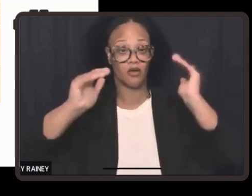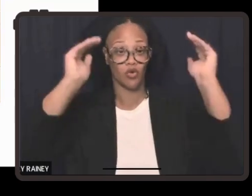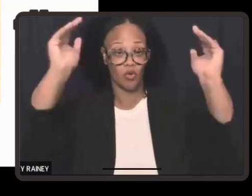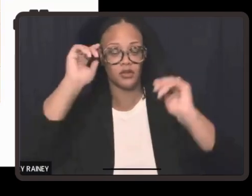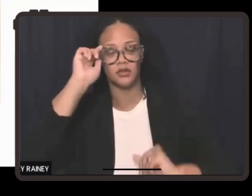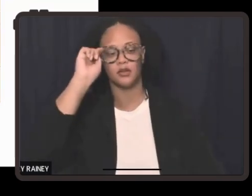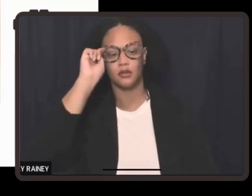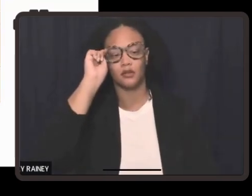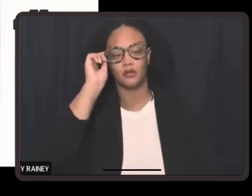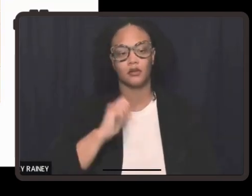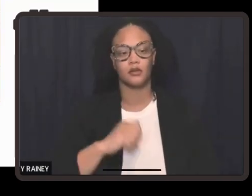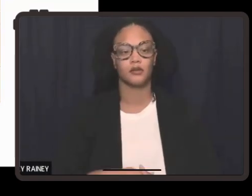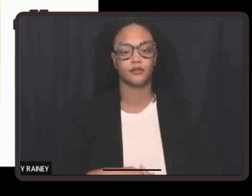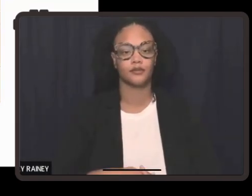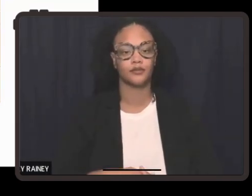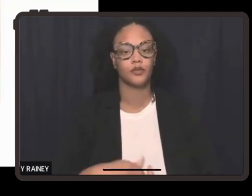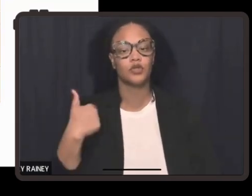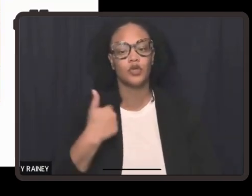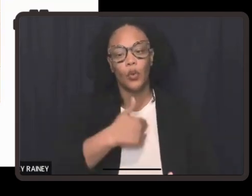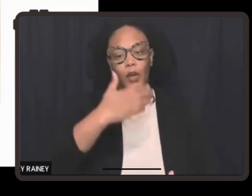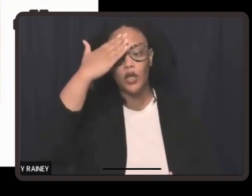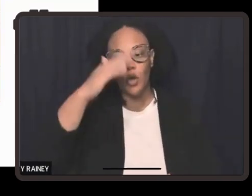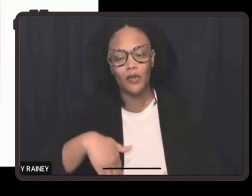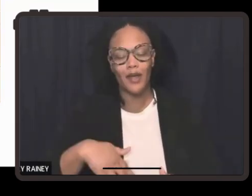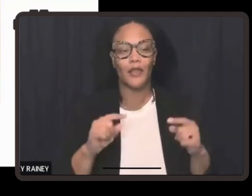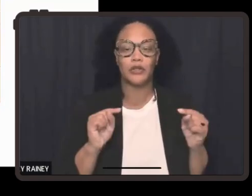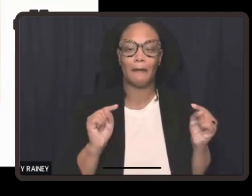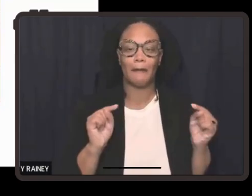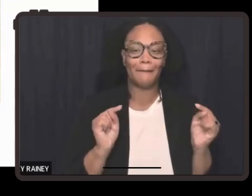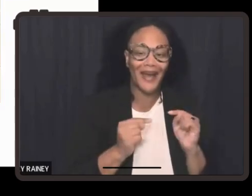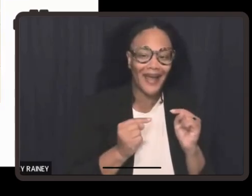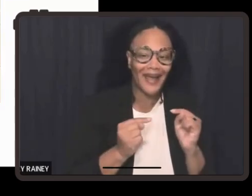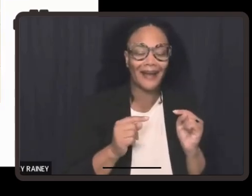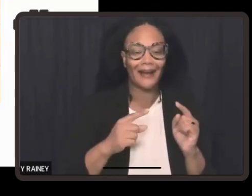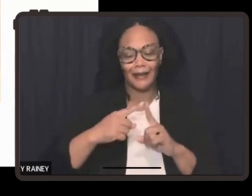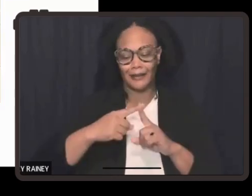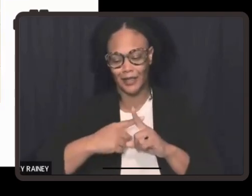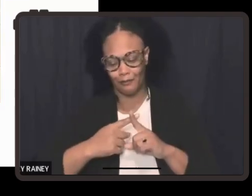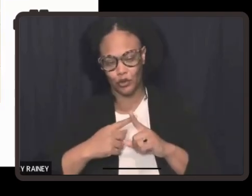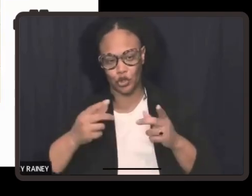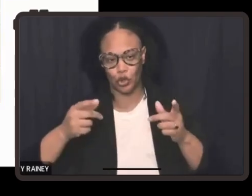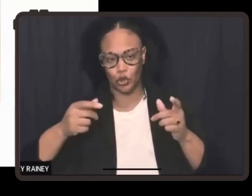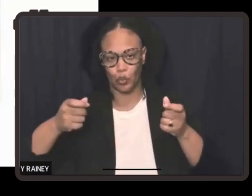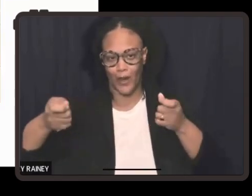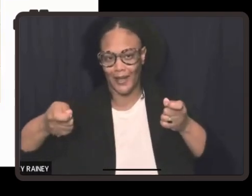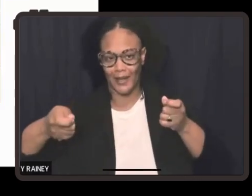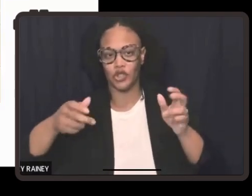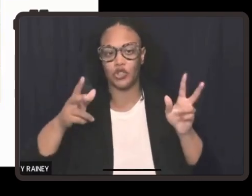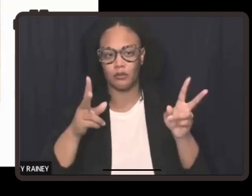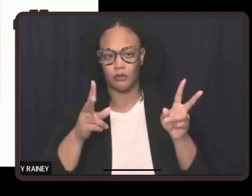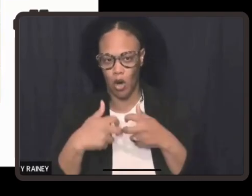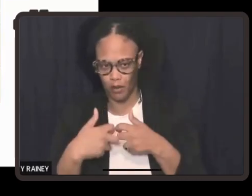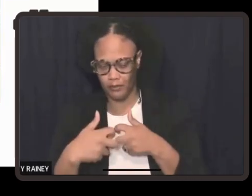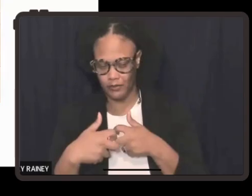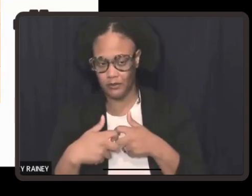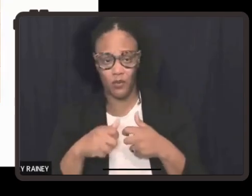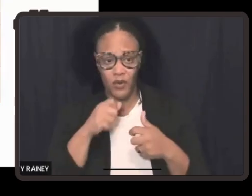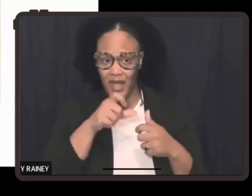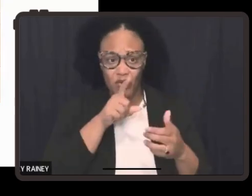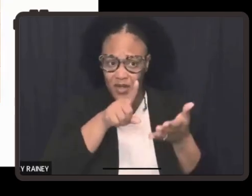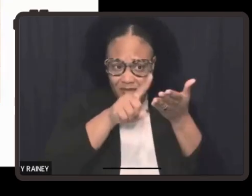that there's pain and temperature regulation problems, and we haven't really looked into that enough, actually.